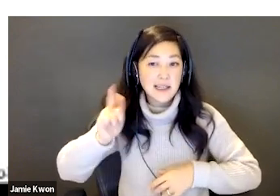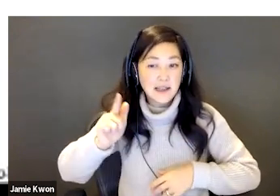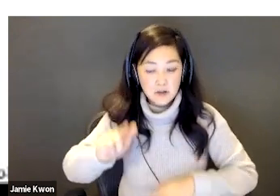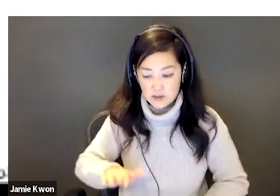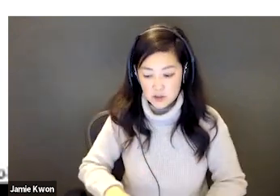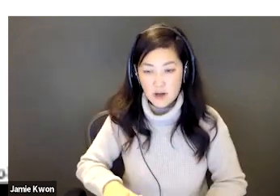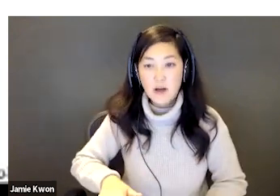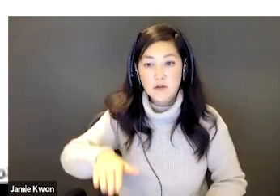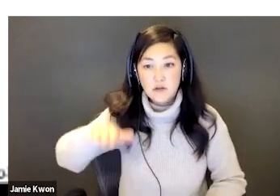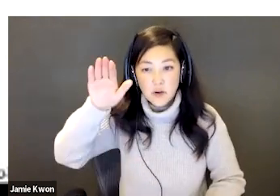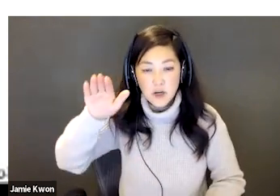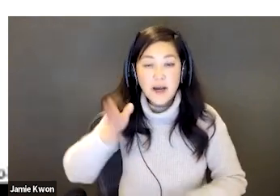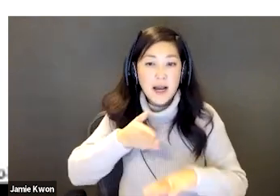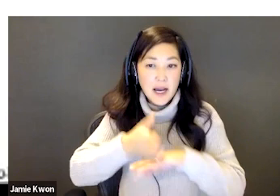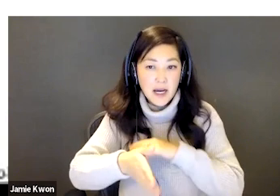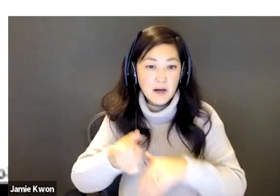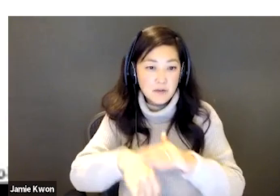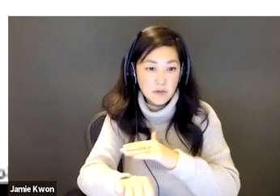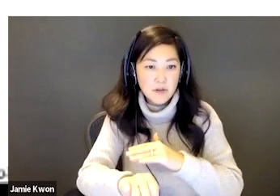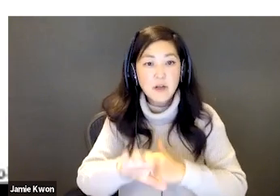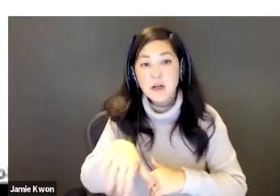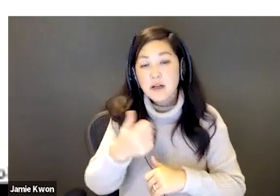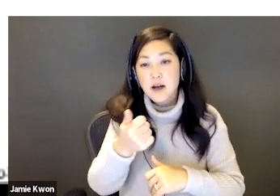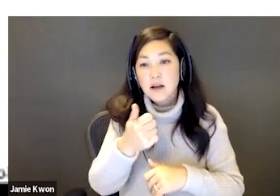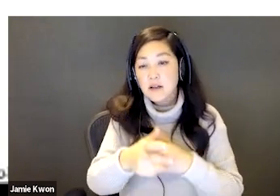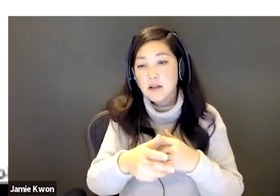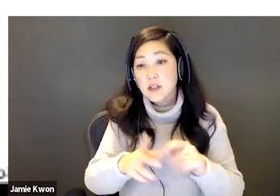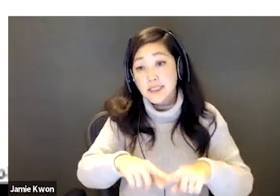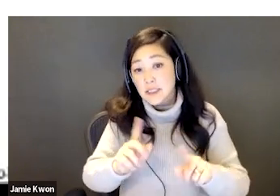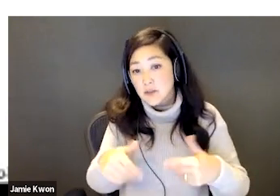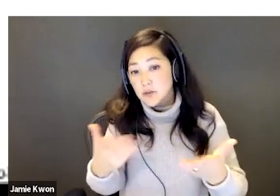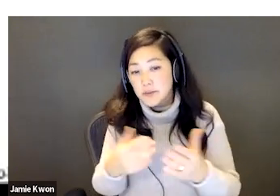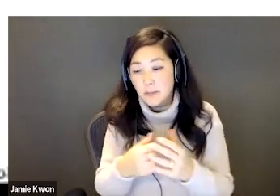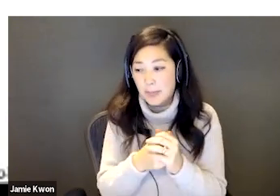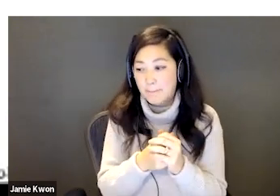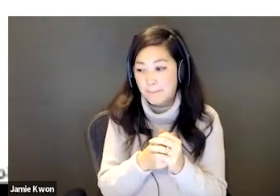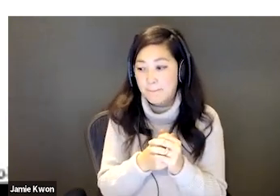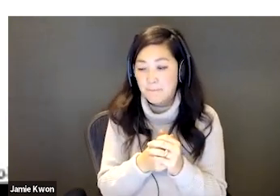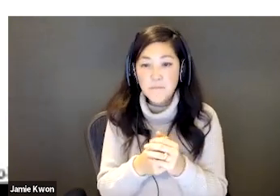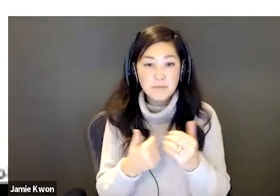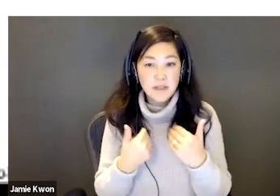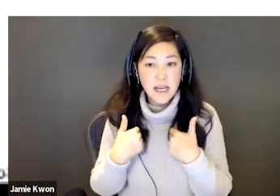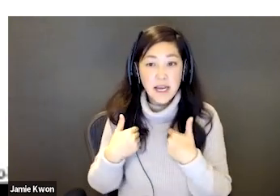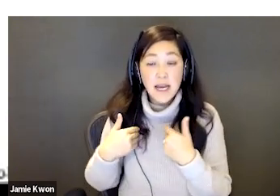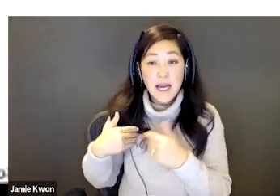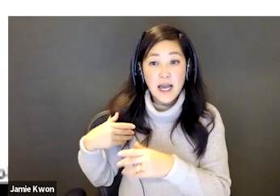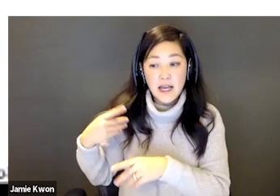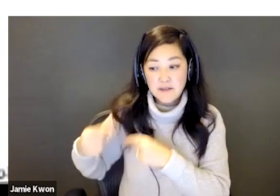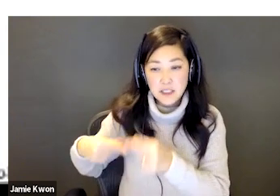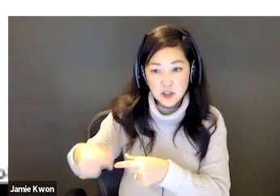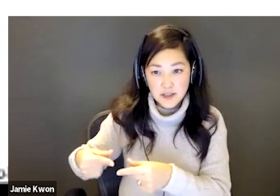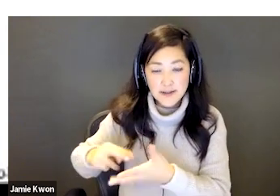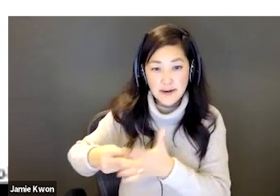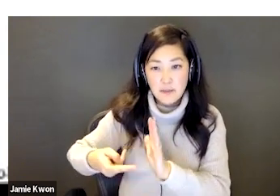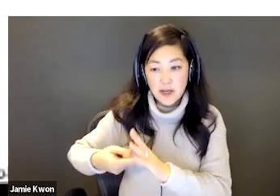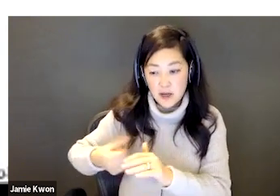child after I was born. The other neurological differences are often, there's a genetic component. I was born dyslexic.